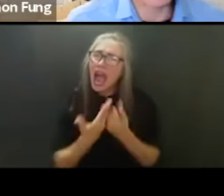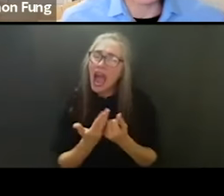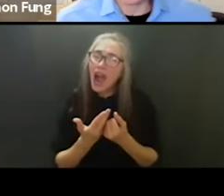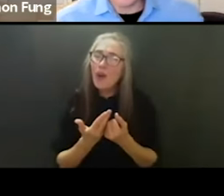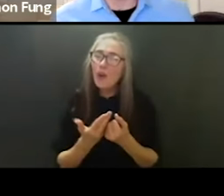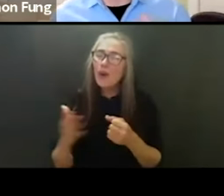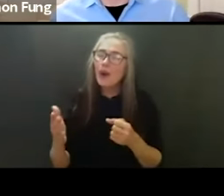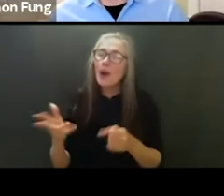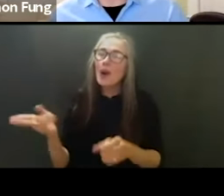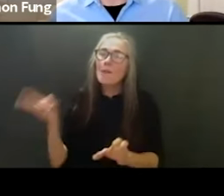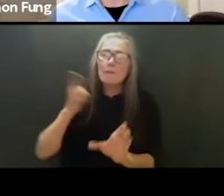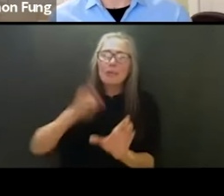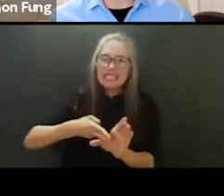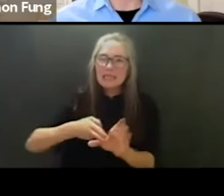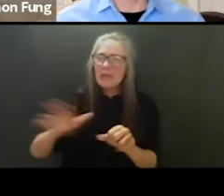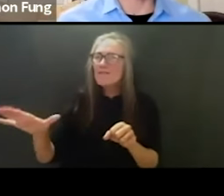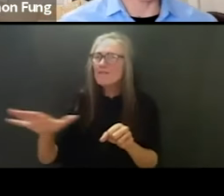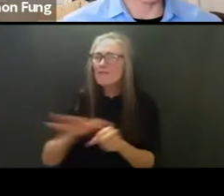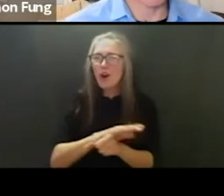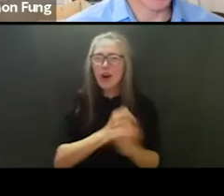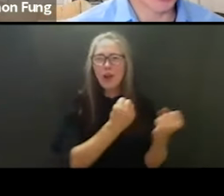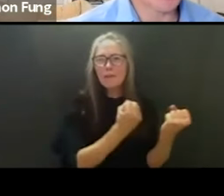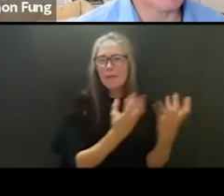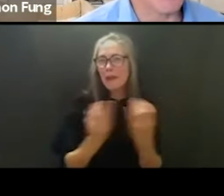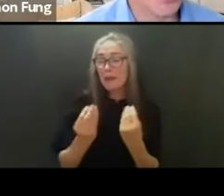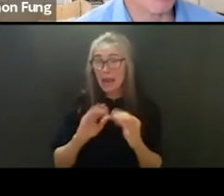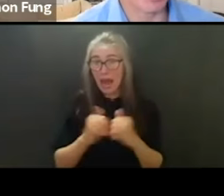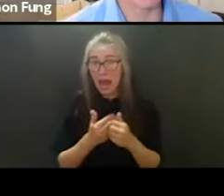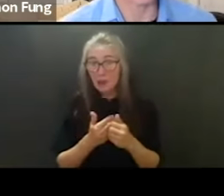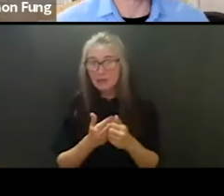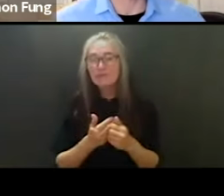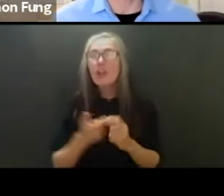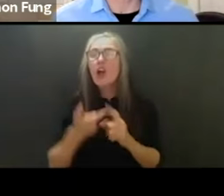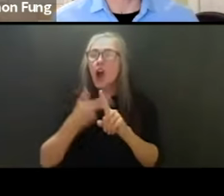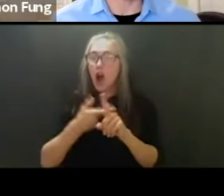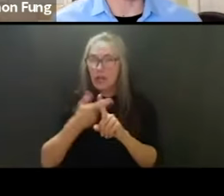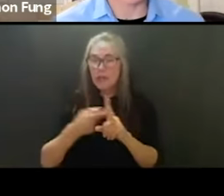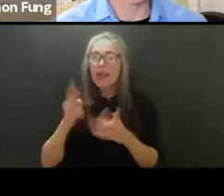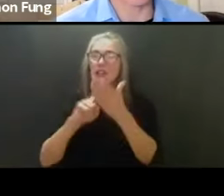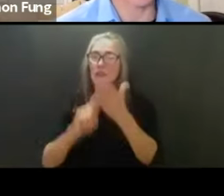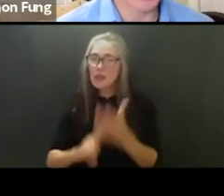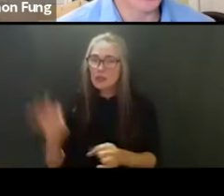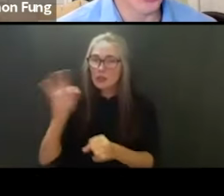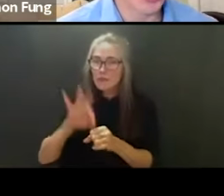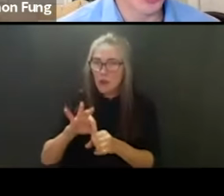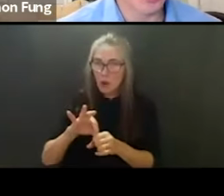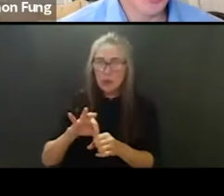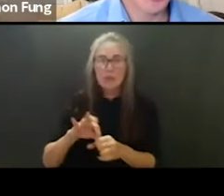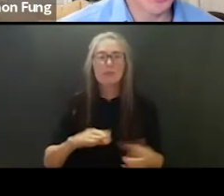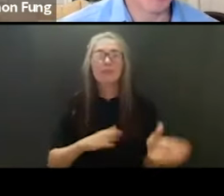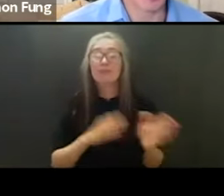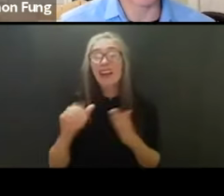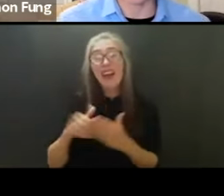There's lots of ways to get to full participation. Some of them are familiar, like automatic voter registration.